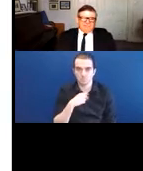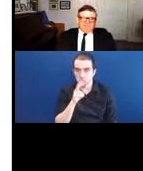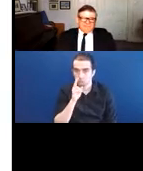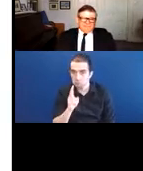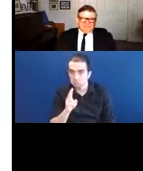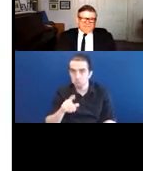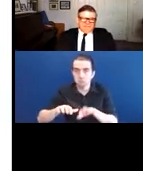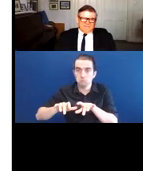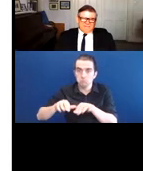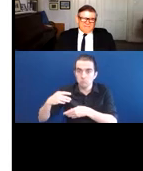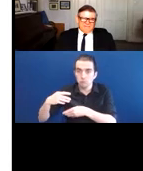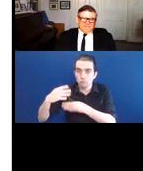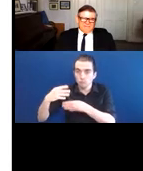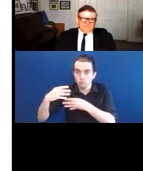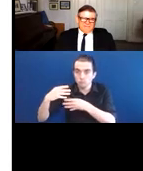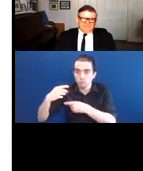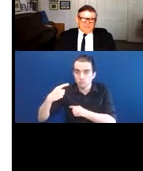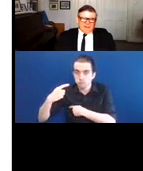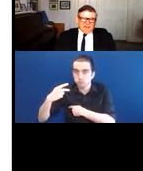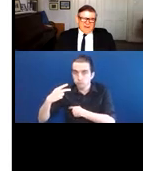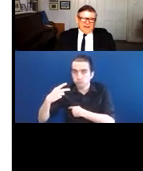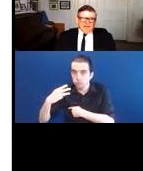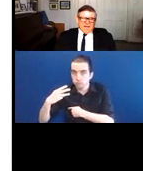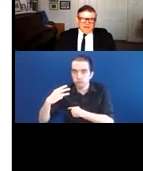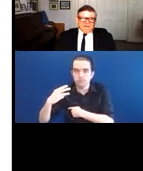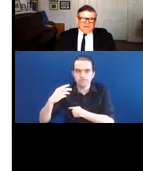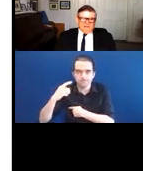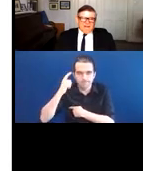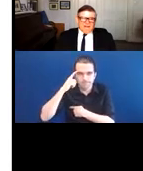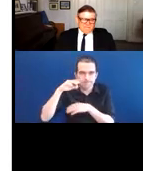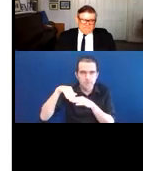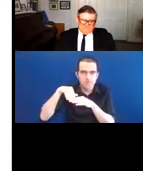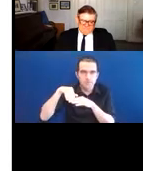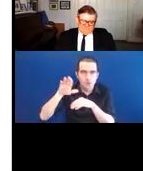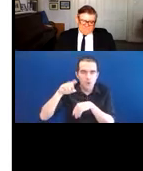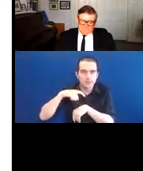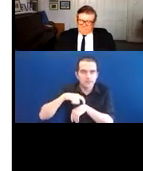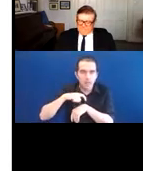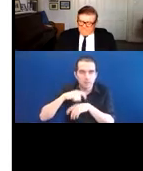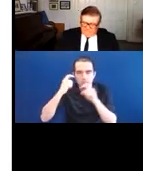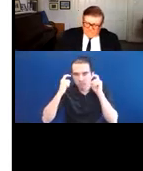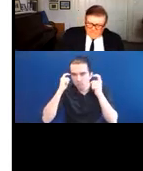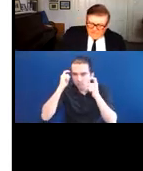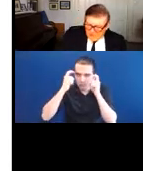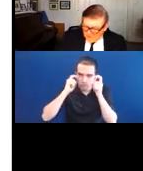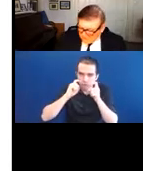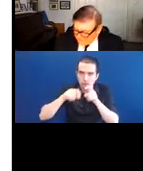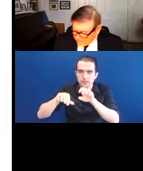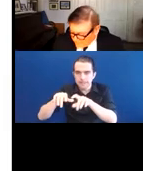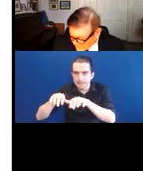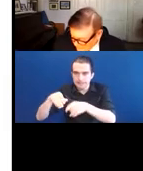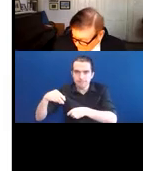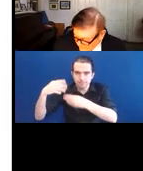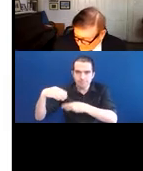Yeah, they will probably still come in as I read them, so you have to bear with me a minute. In Uganda, we have